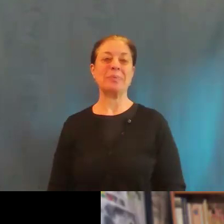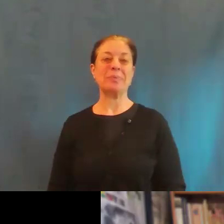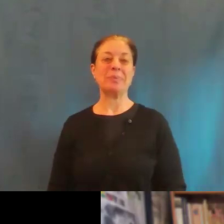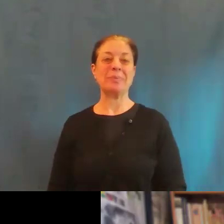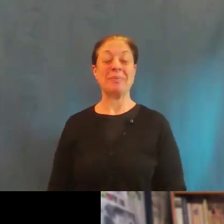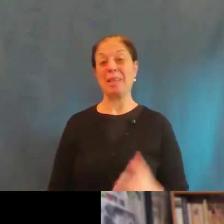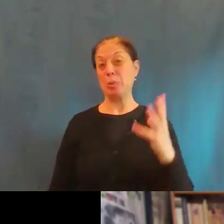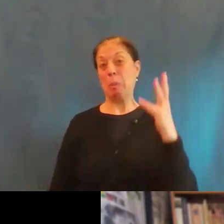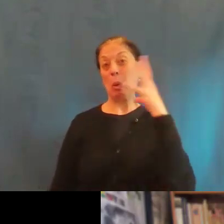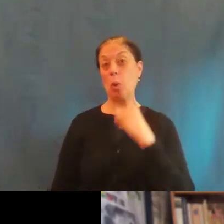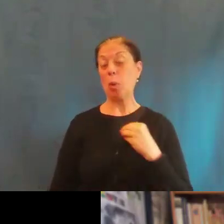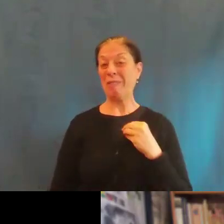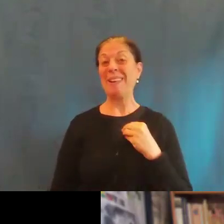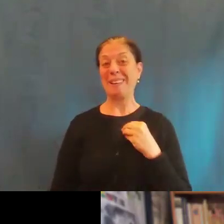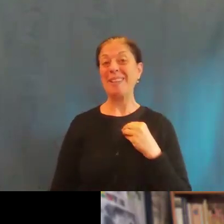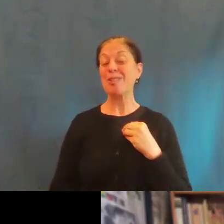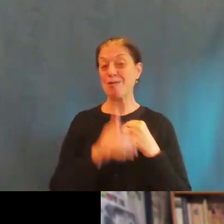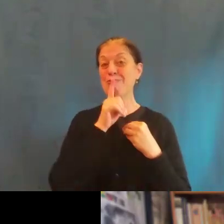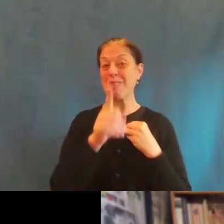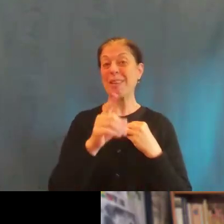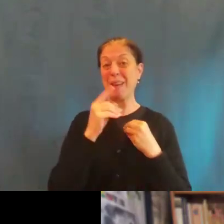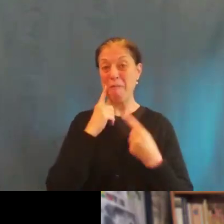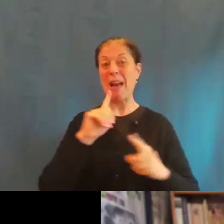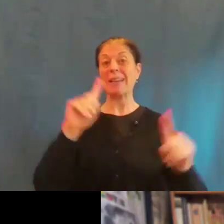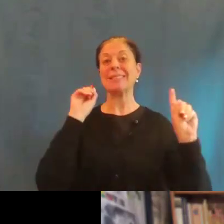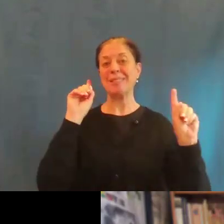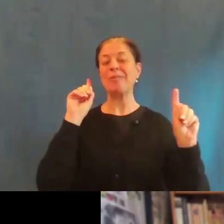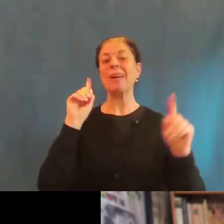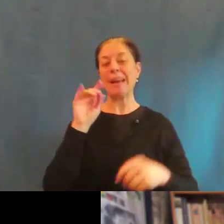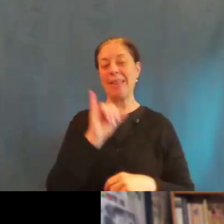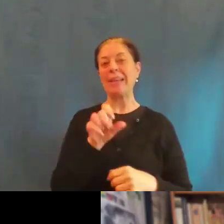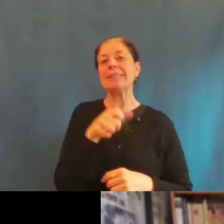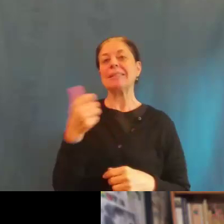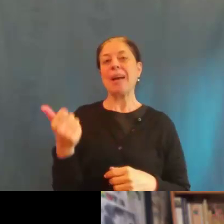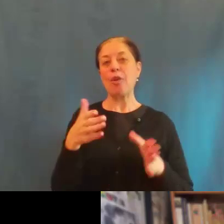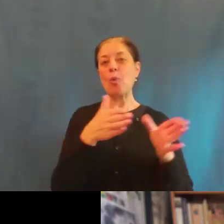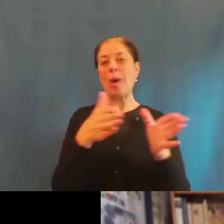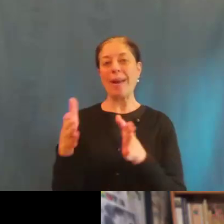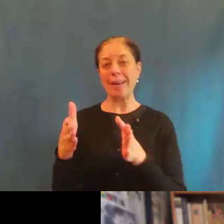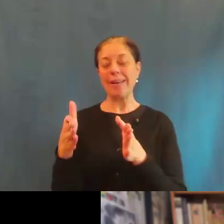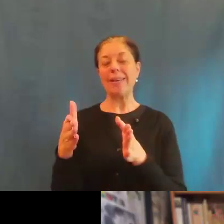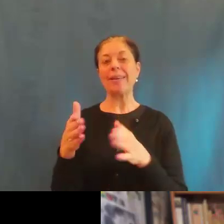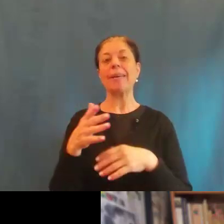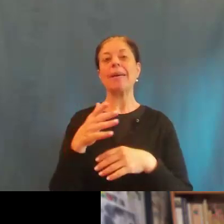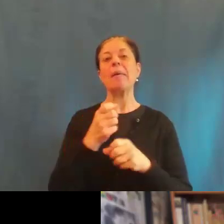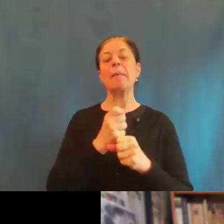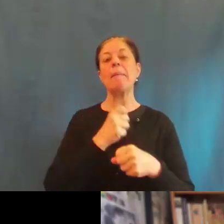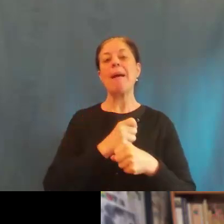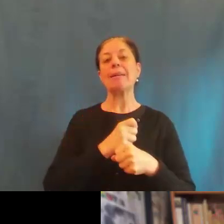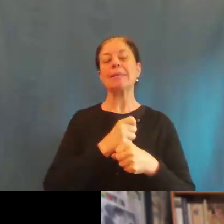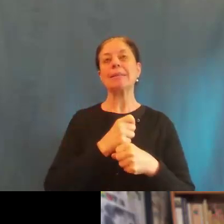It's so beautifully done and like really effective. And I think that's another way that just makes